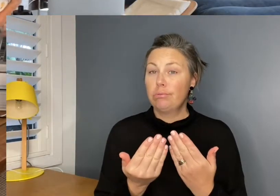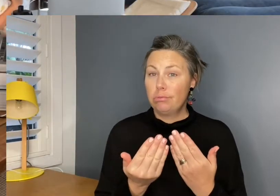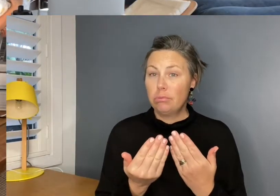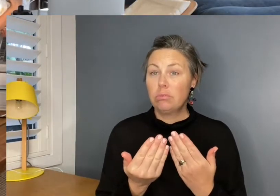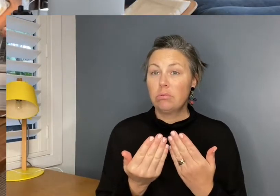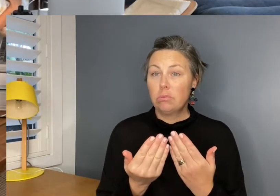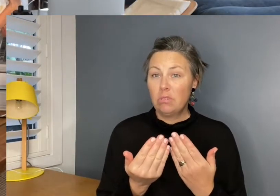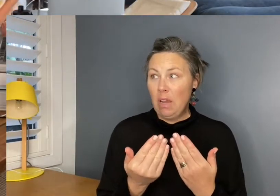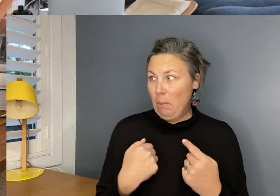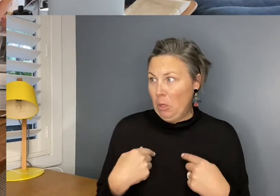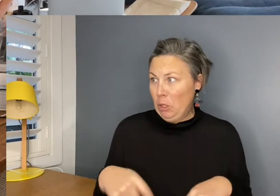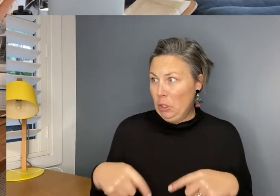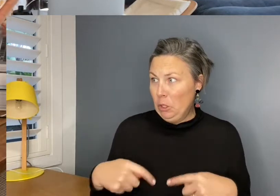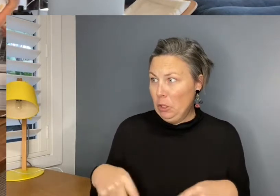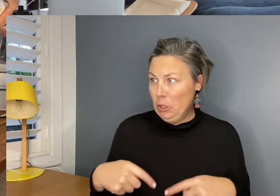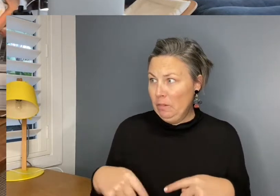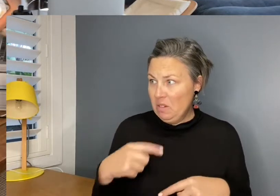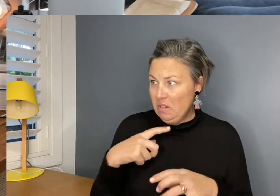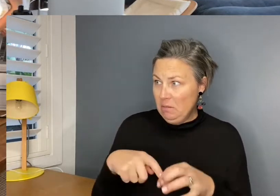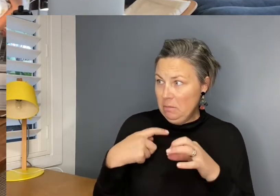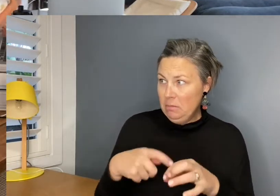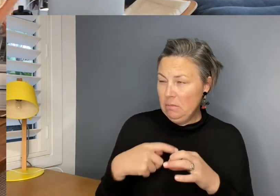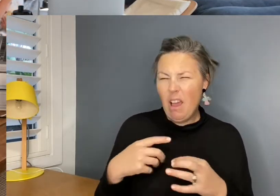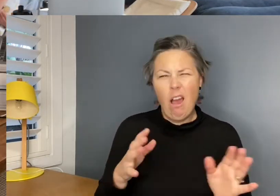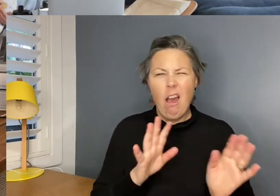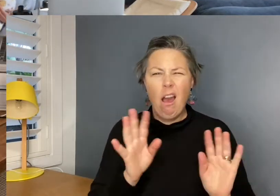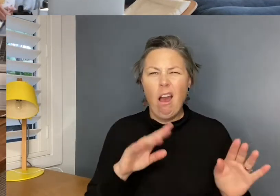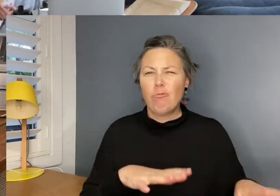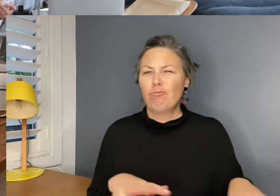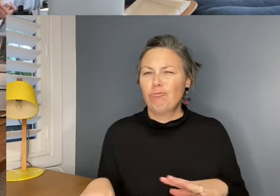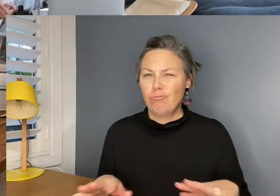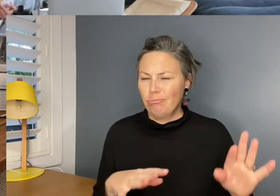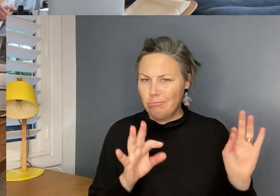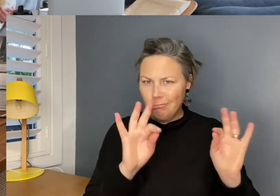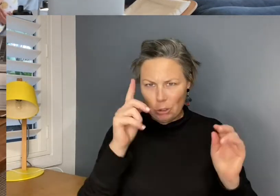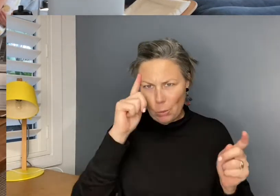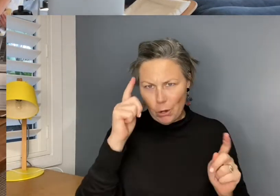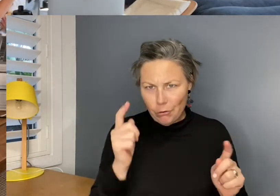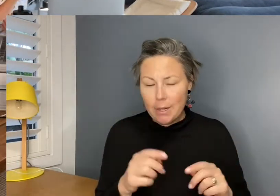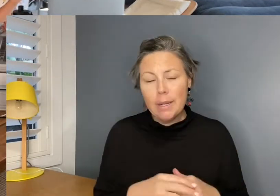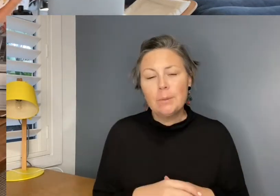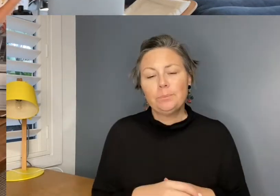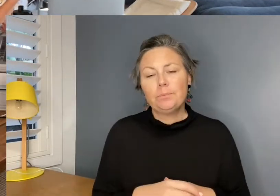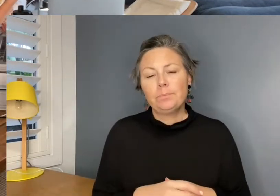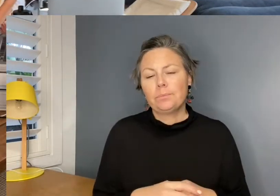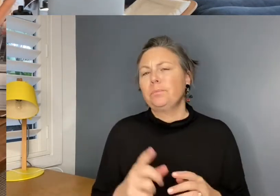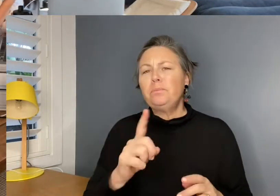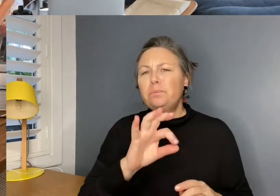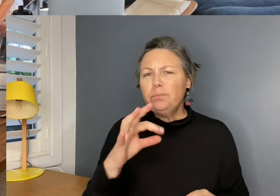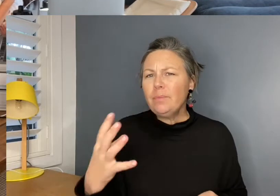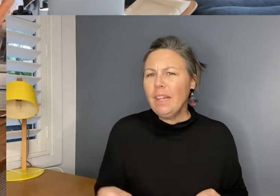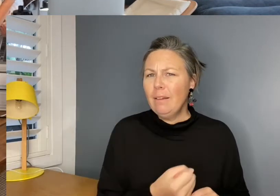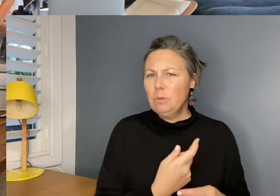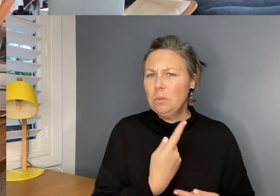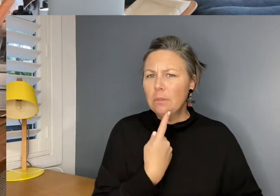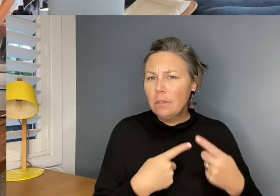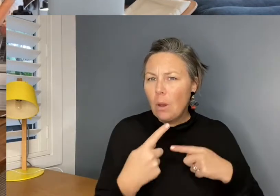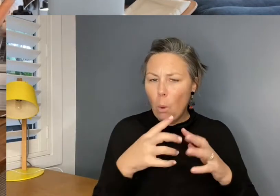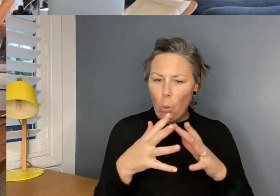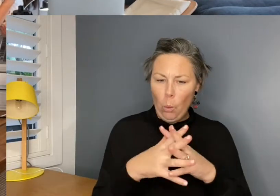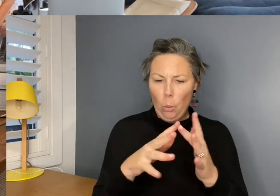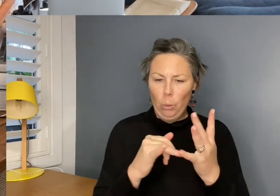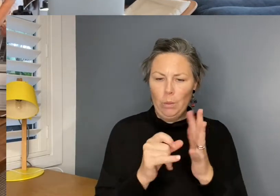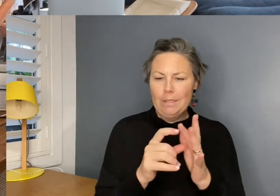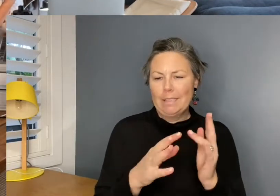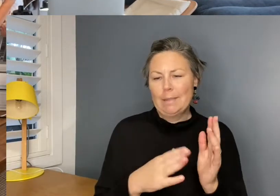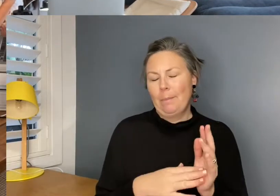feel kidding. like you're interviewing me. I am. No, it'll be so chill. Don't worry. No, and I was only kidding. You don't have to share us with wise words of